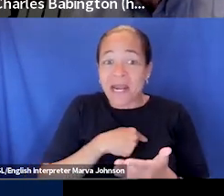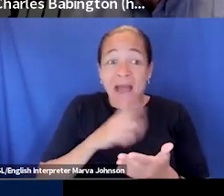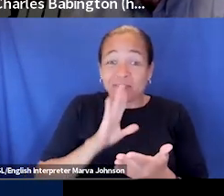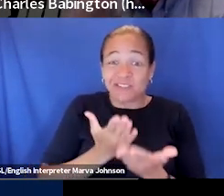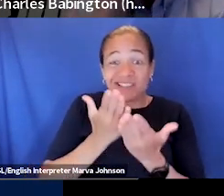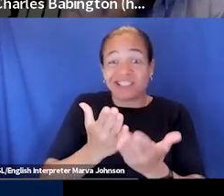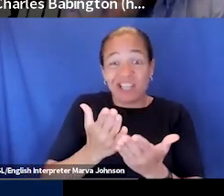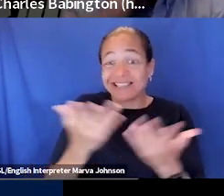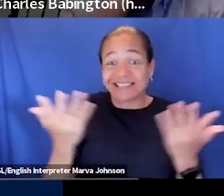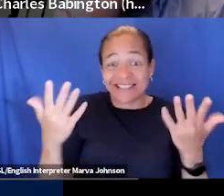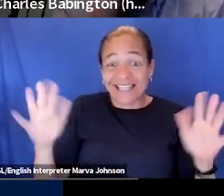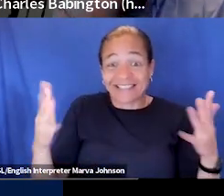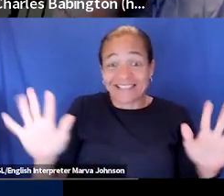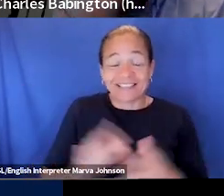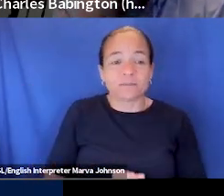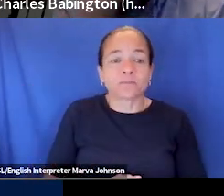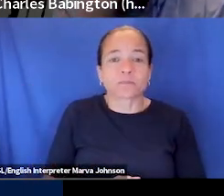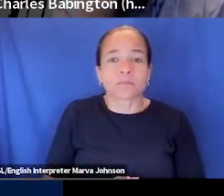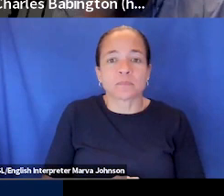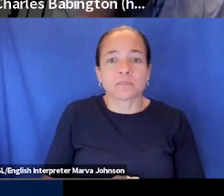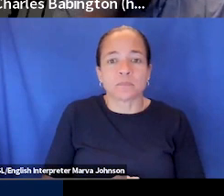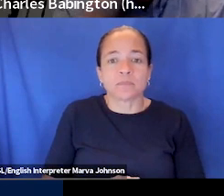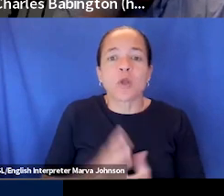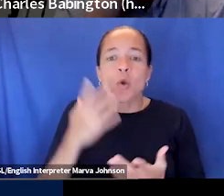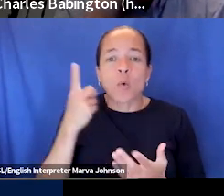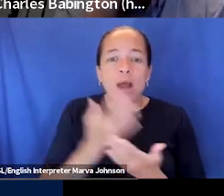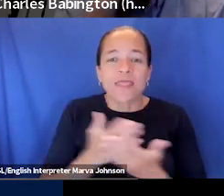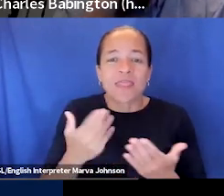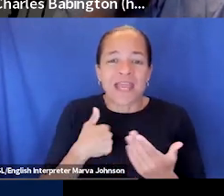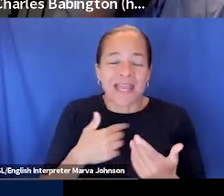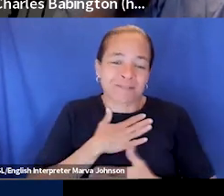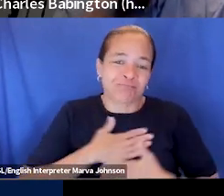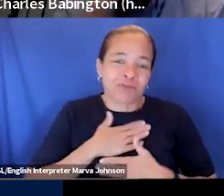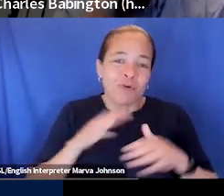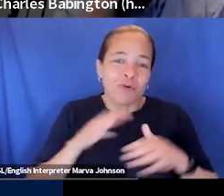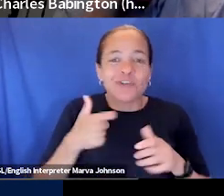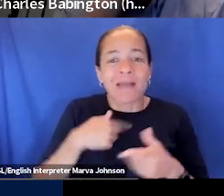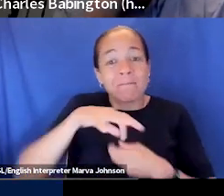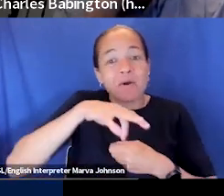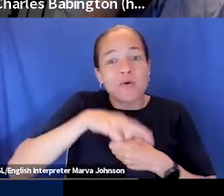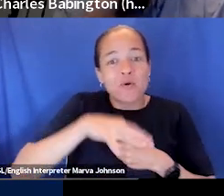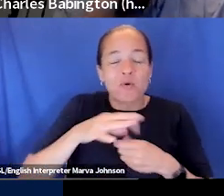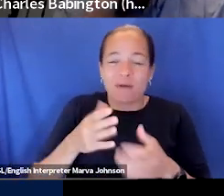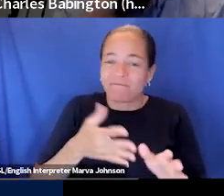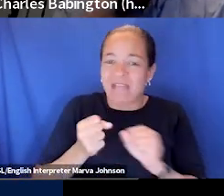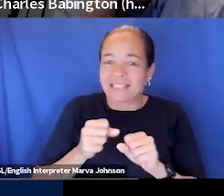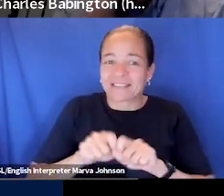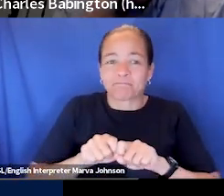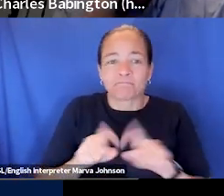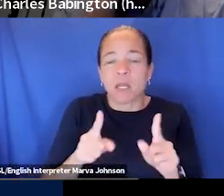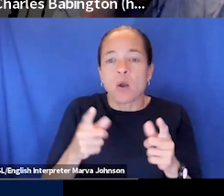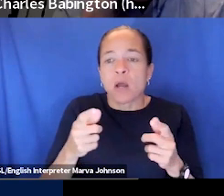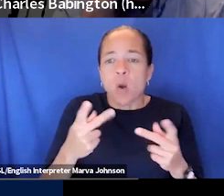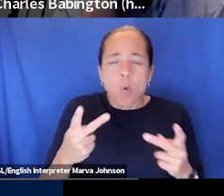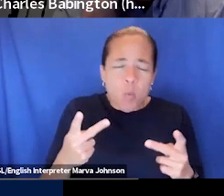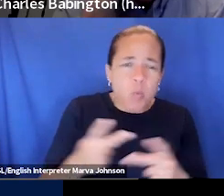So one thing I'd like to do is just let's do a quick poll. What's the hardest for you? What is the hardest